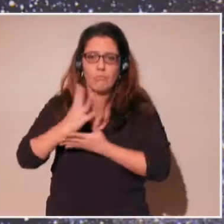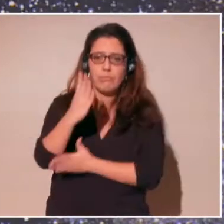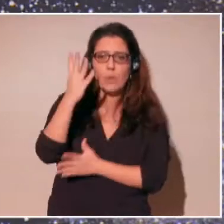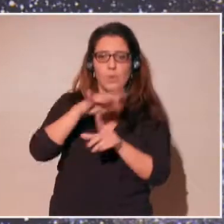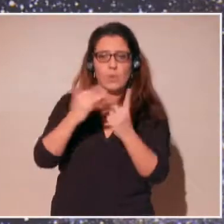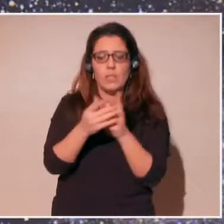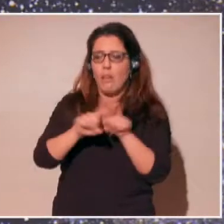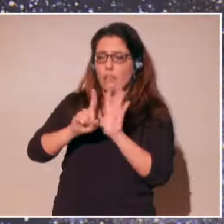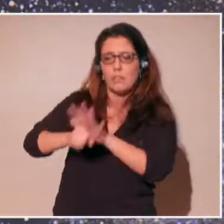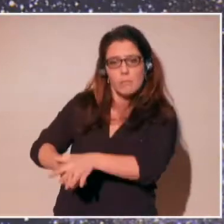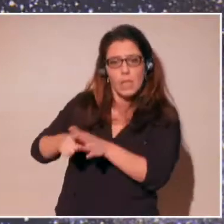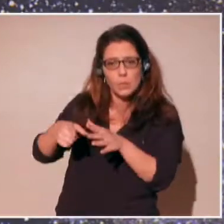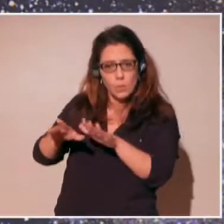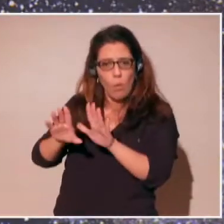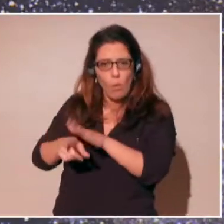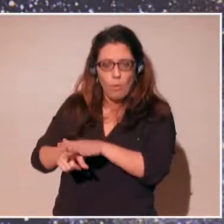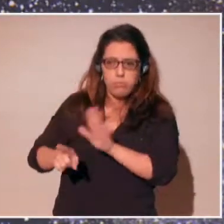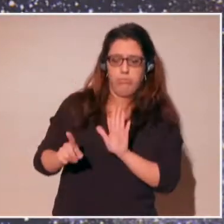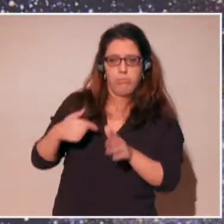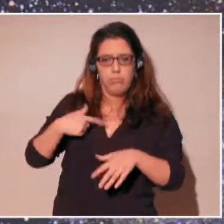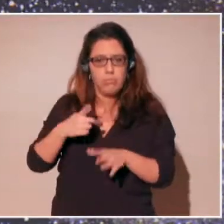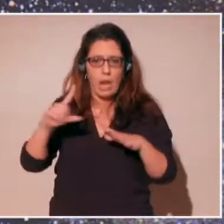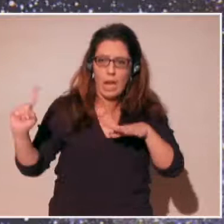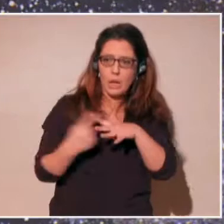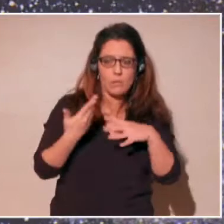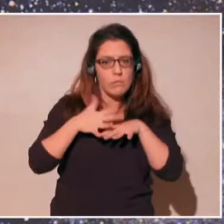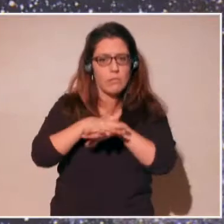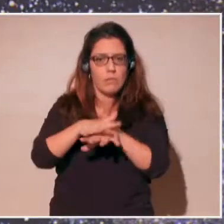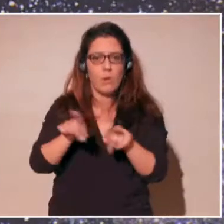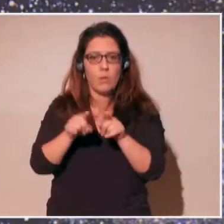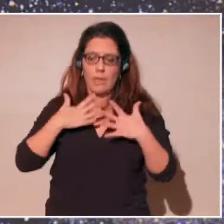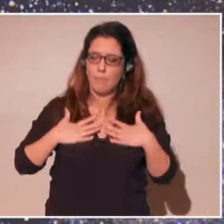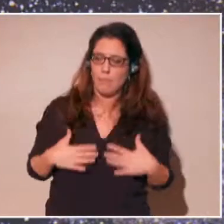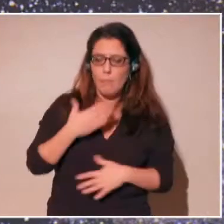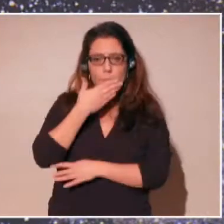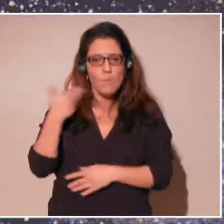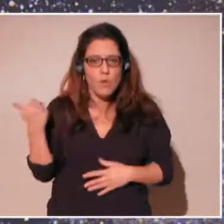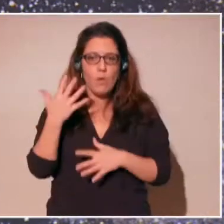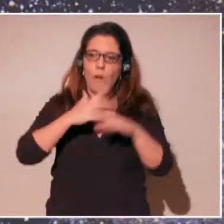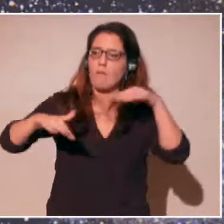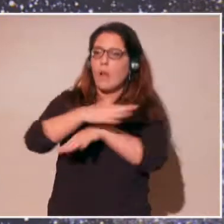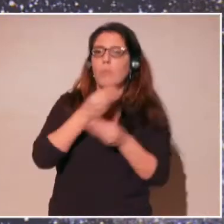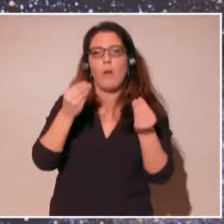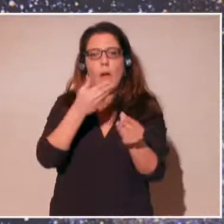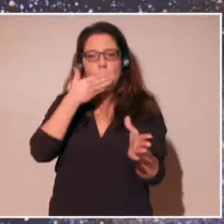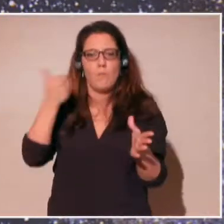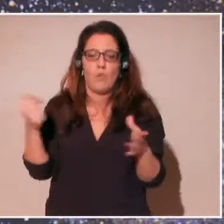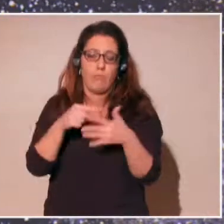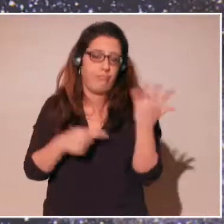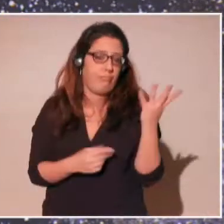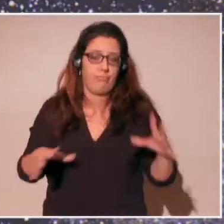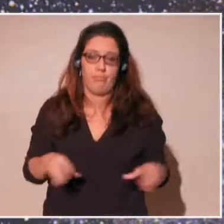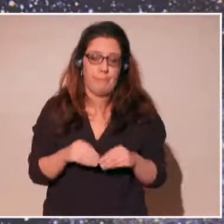values, projects, fight against discrimination, for inclusion in order to better our daily lives and our